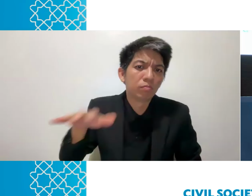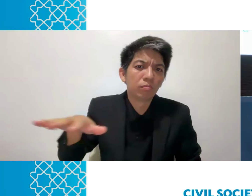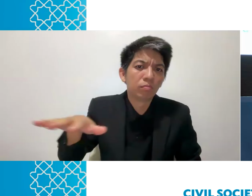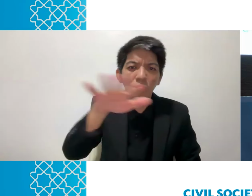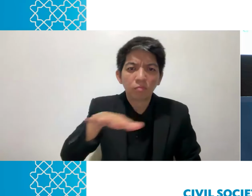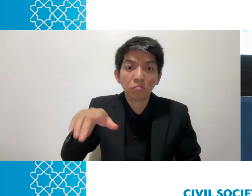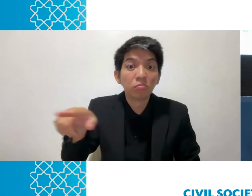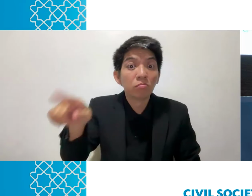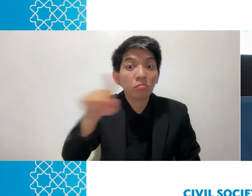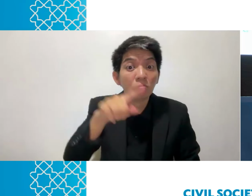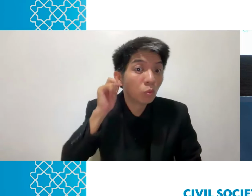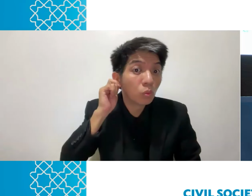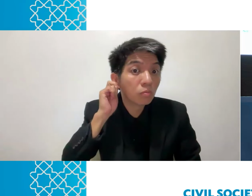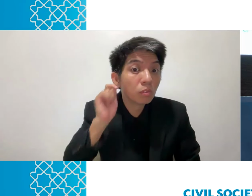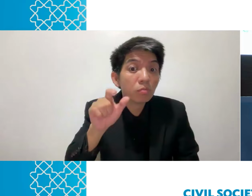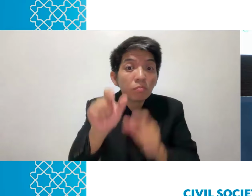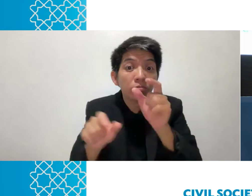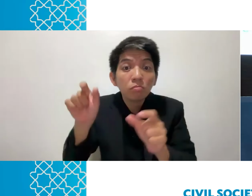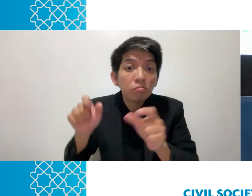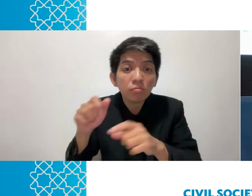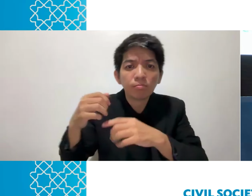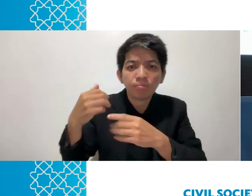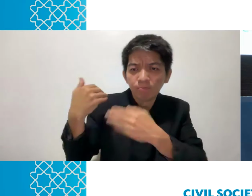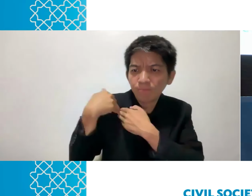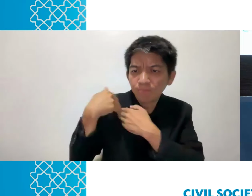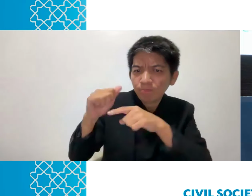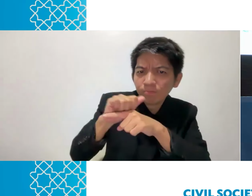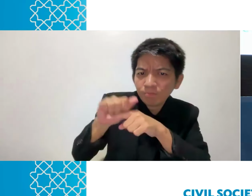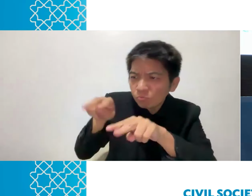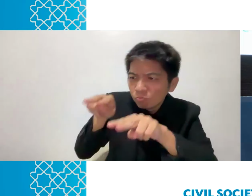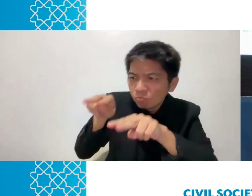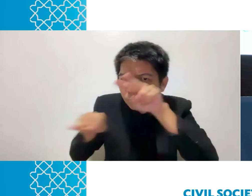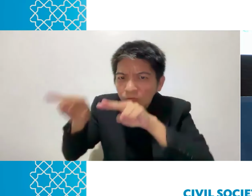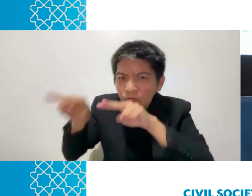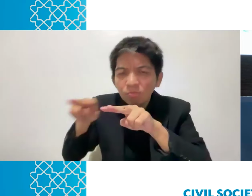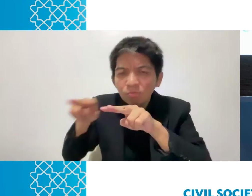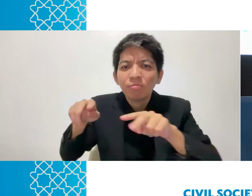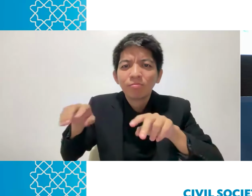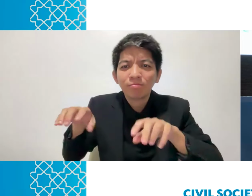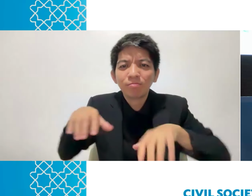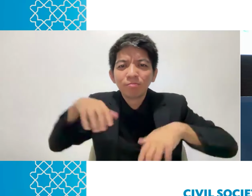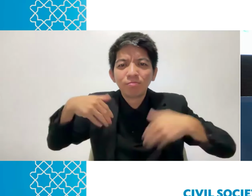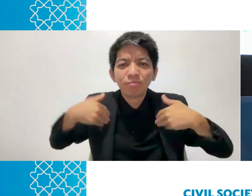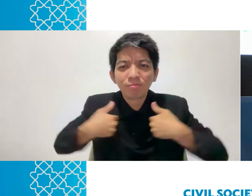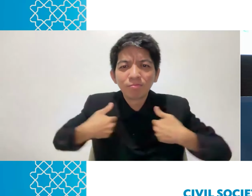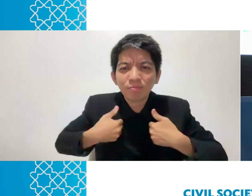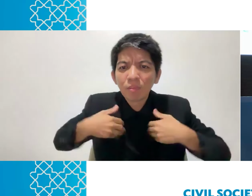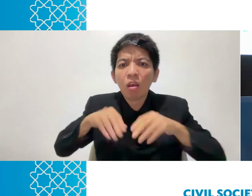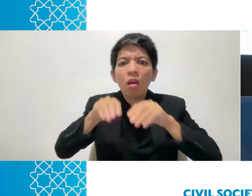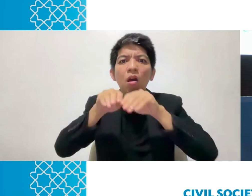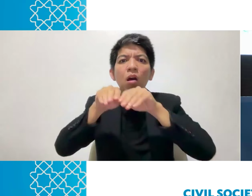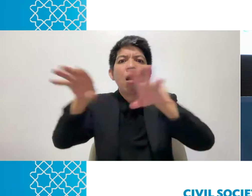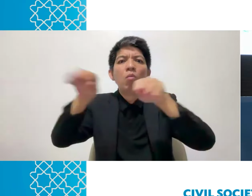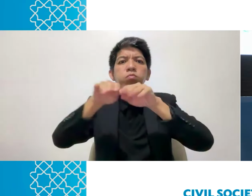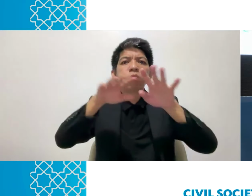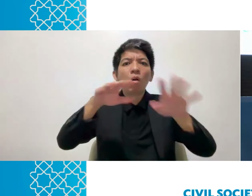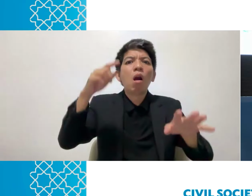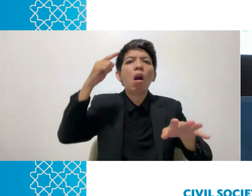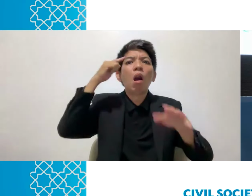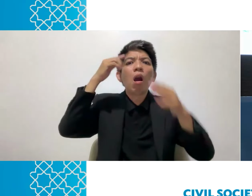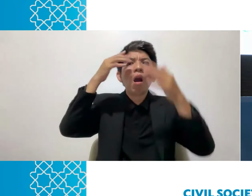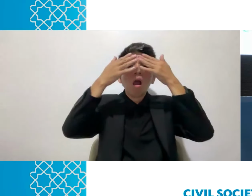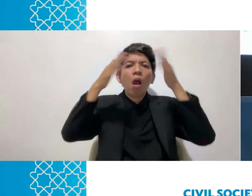really, disseminating very, very quickly. And you could see the emergence of women entrepreneurs, as a